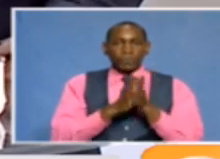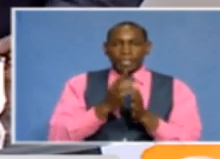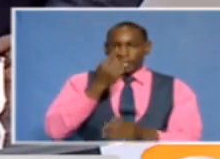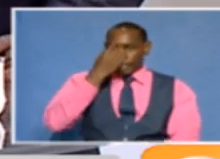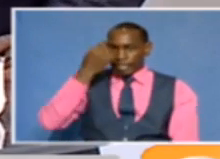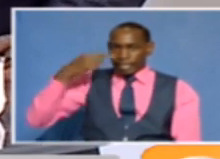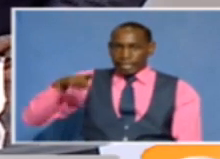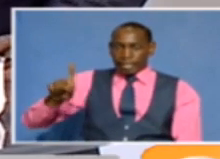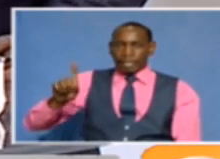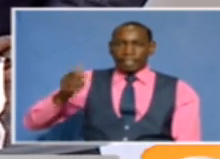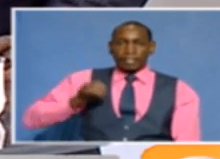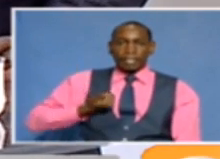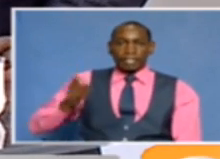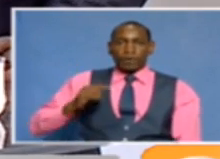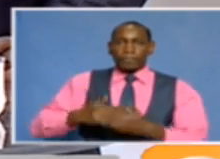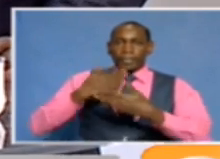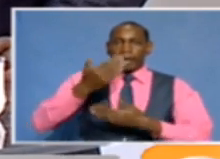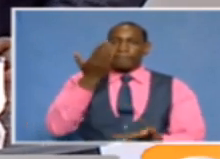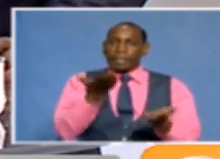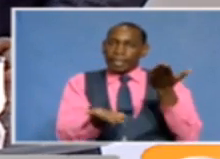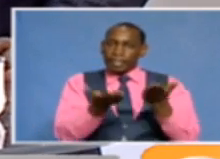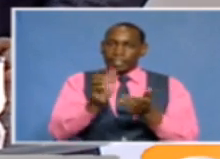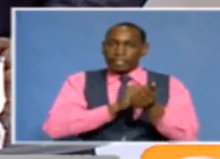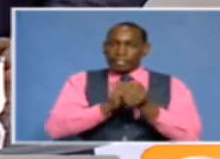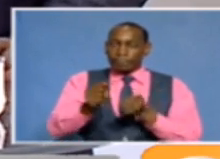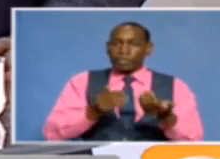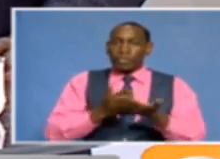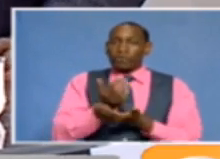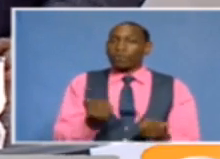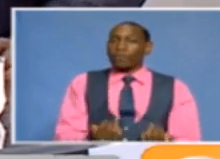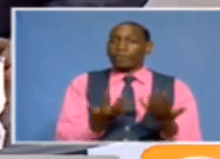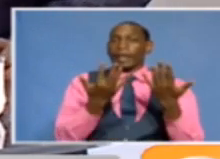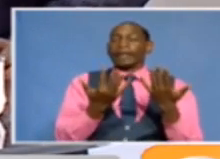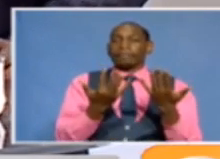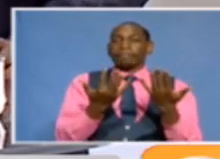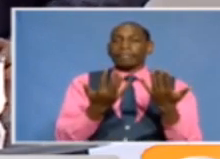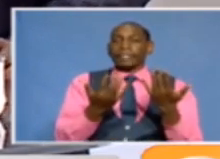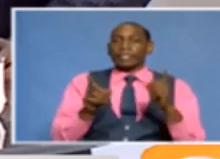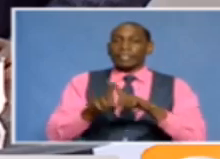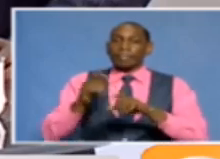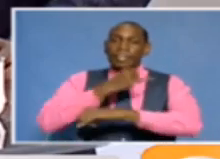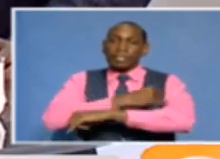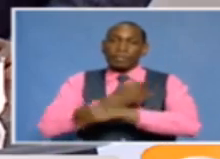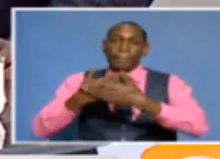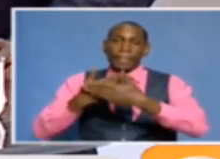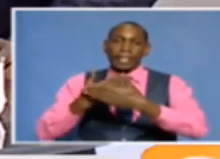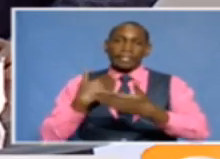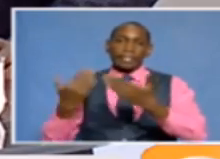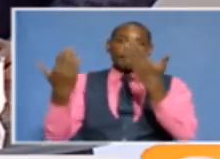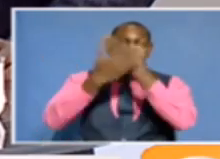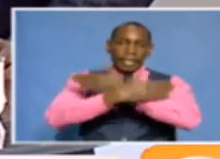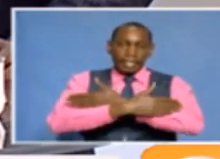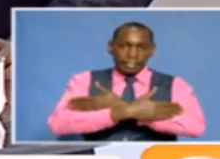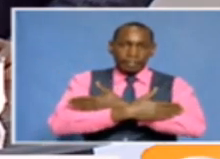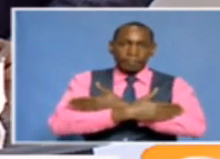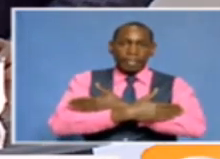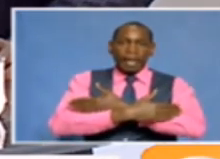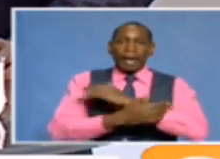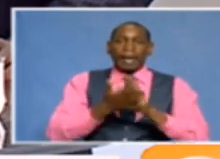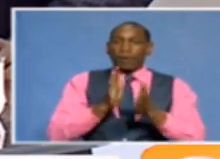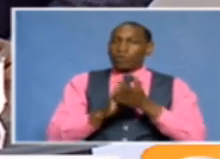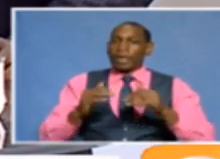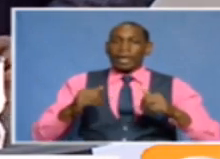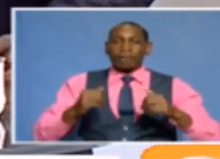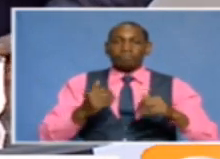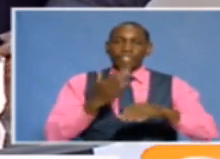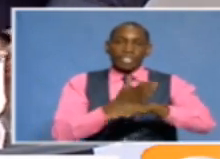Girls Nairobi after assessing the damage caused by a fire at the institution last night. Thankfully, no one was injured in